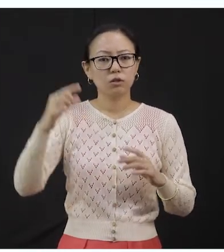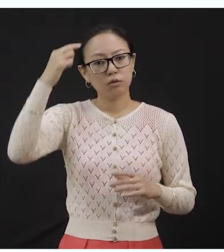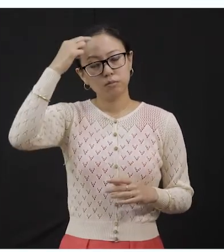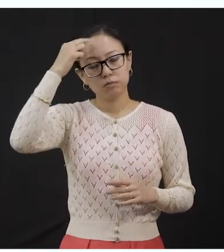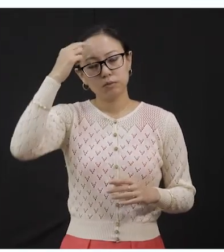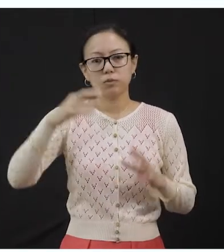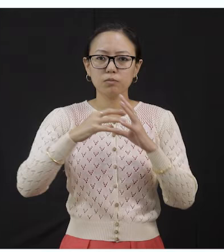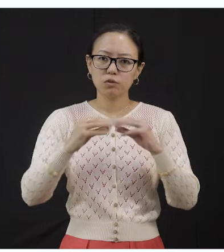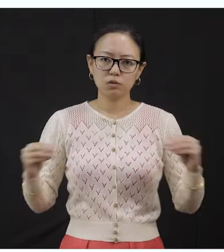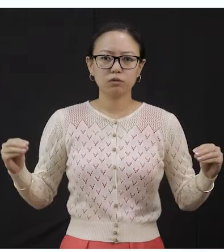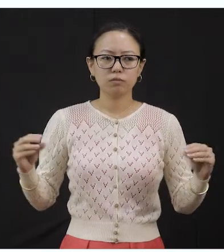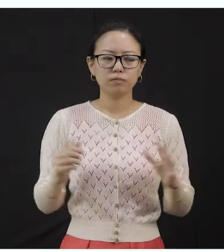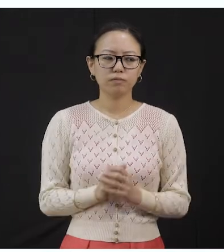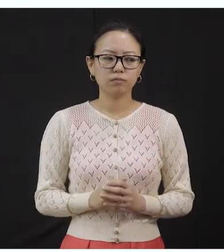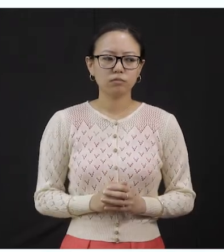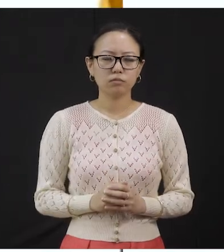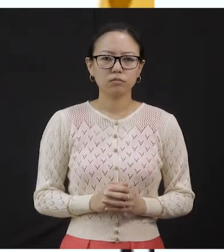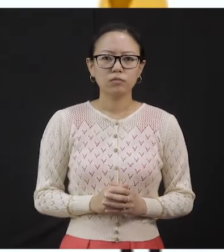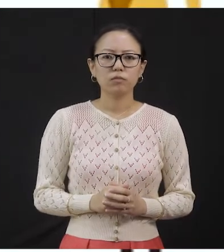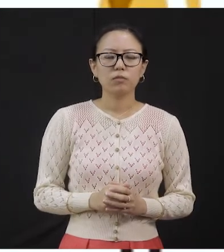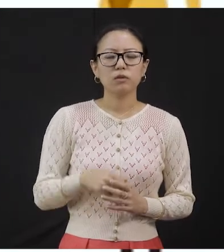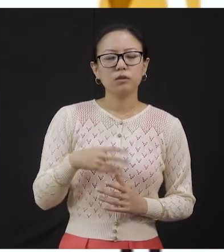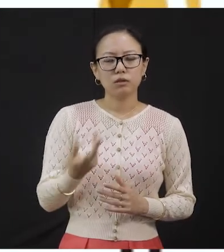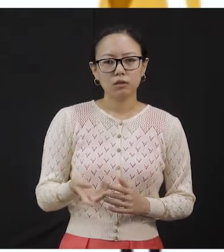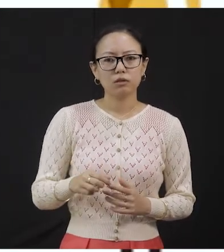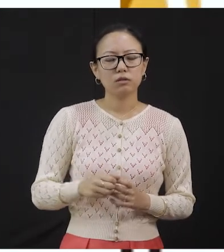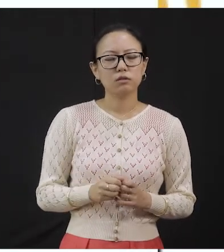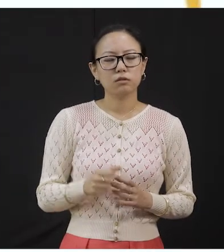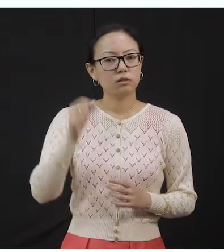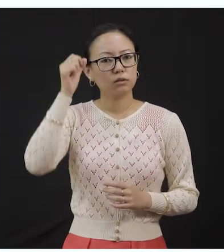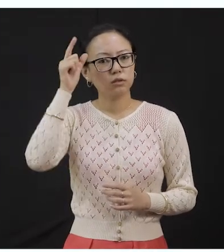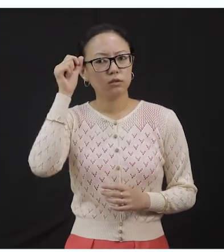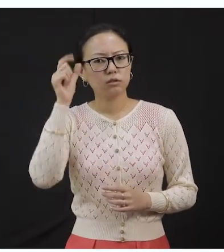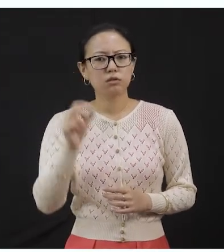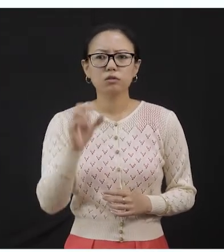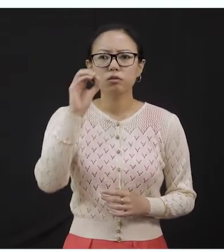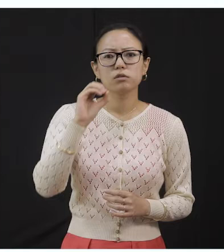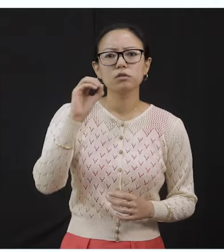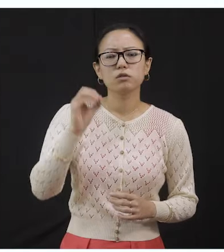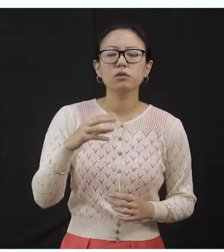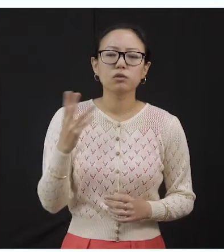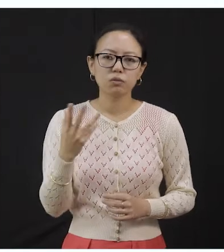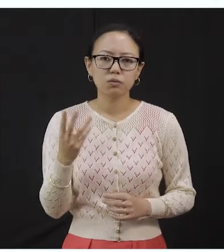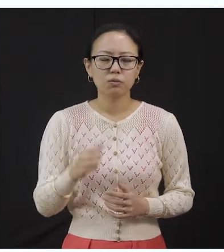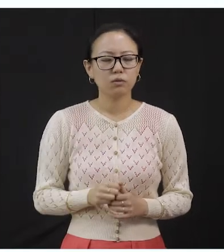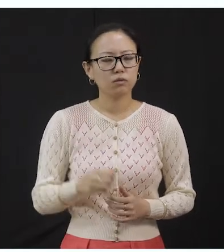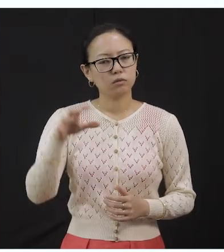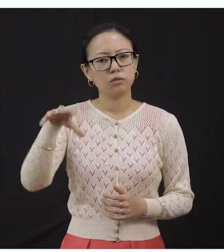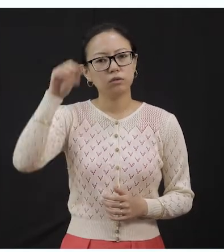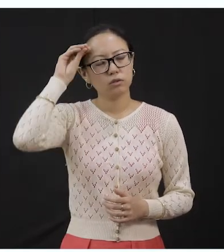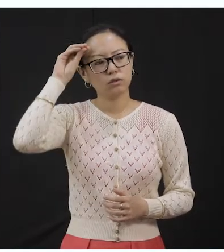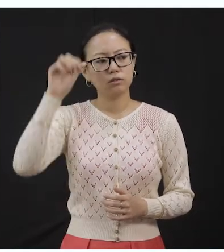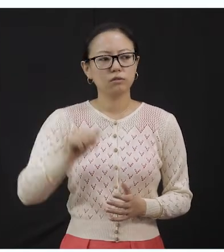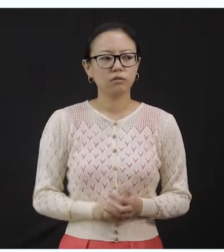the concept of zero. Okay, I repeat. In this chapter, we are